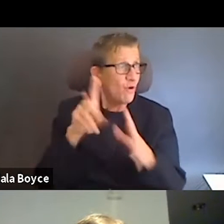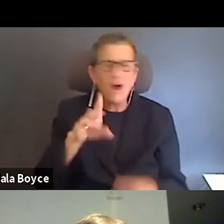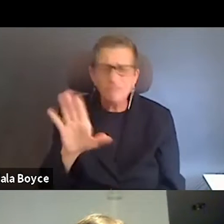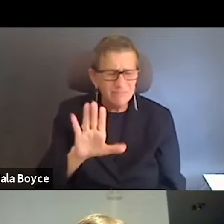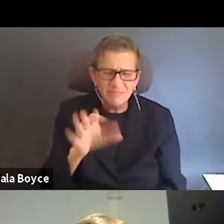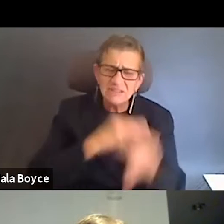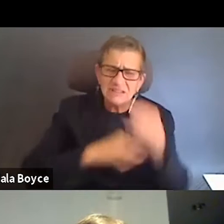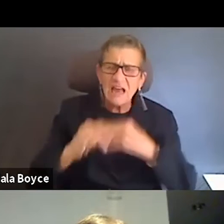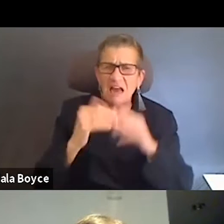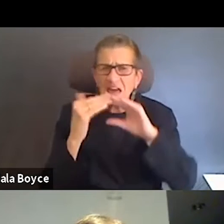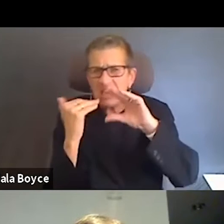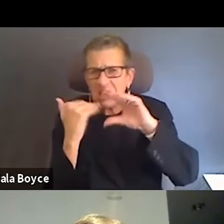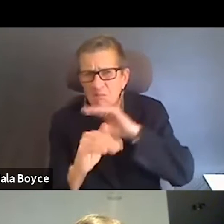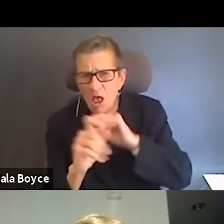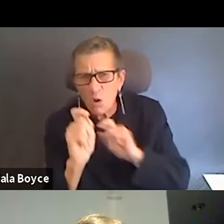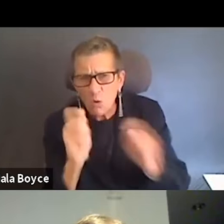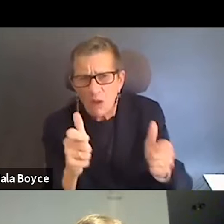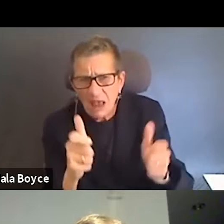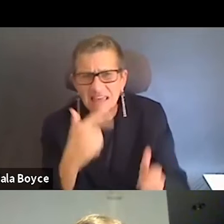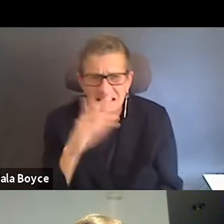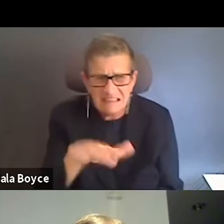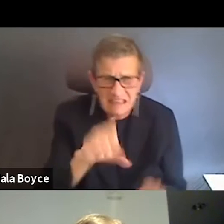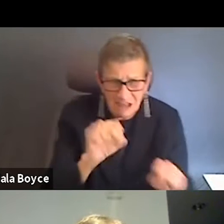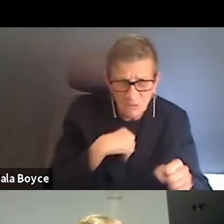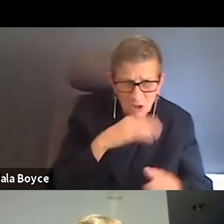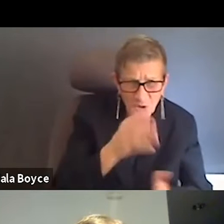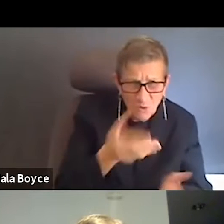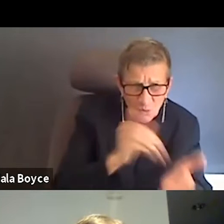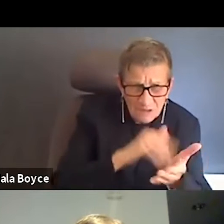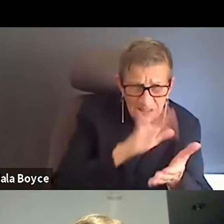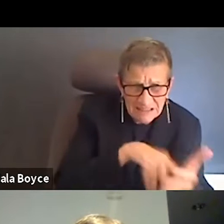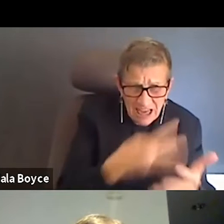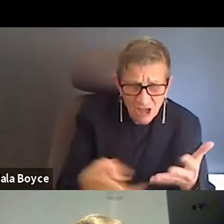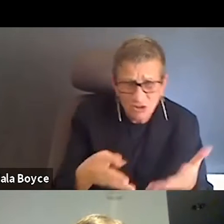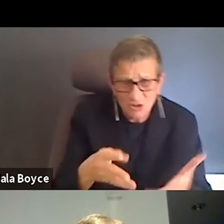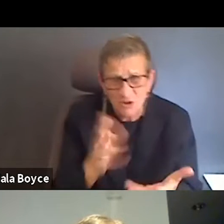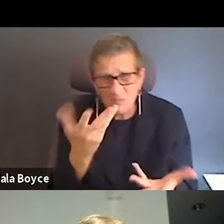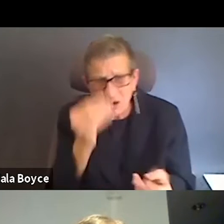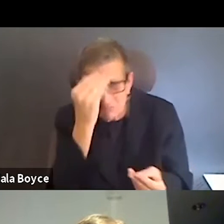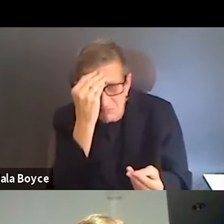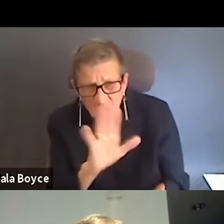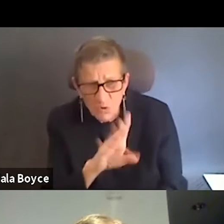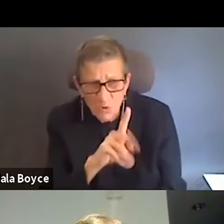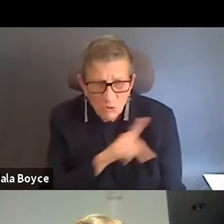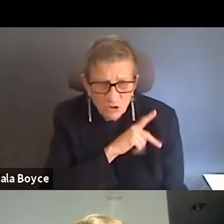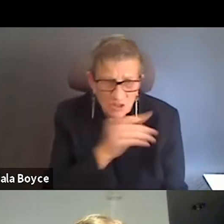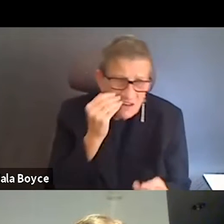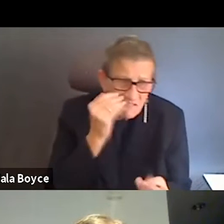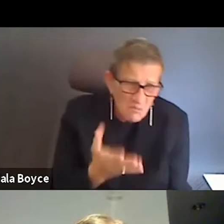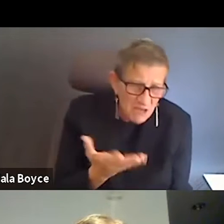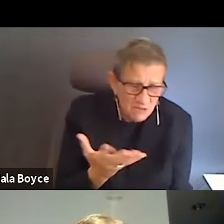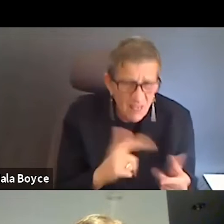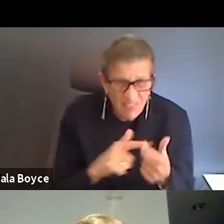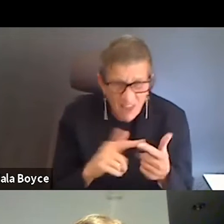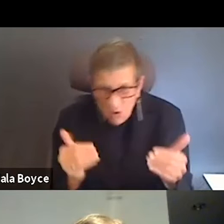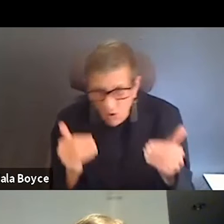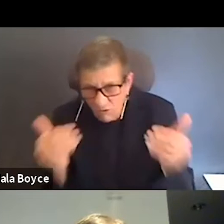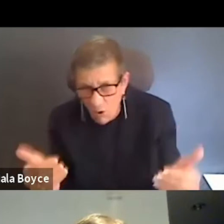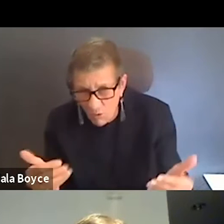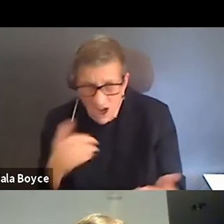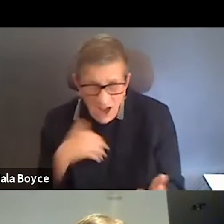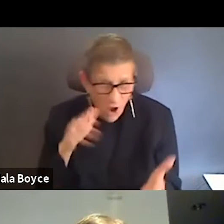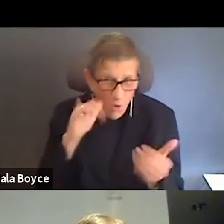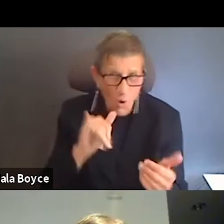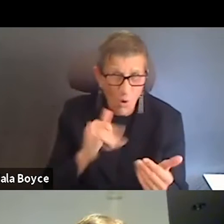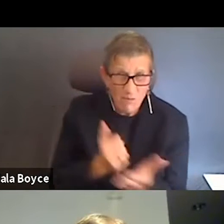hey, let's reschedule this meeting. You don't need to disclose your personal information, but you can kind of move forward with that. I hope that helped answer,